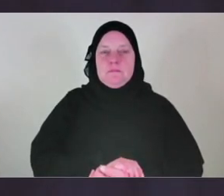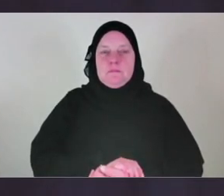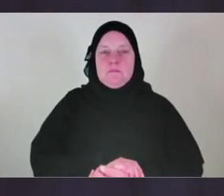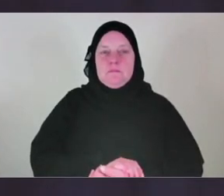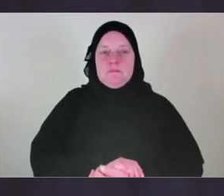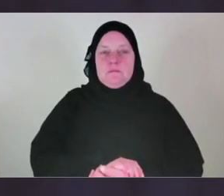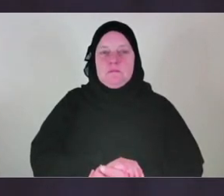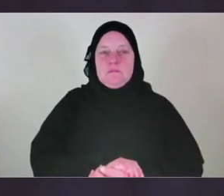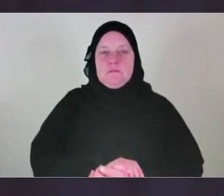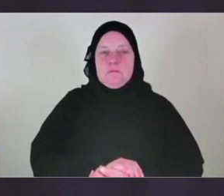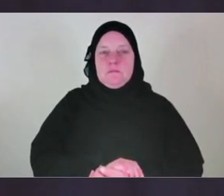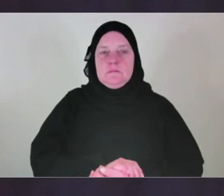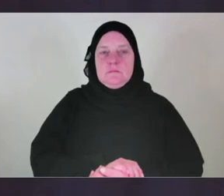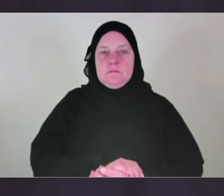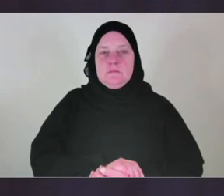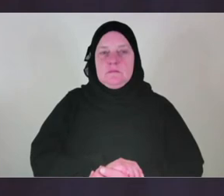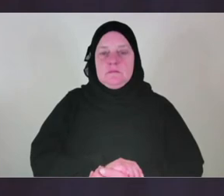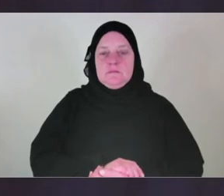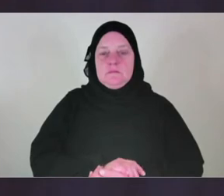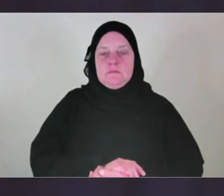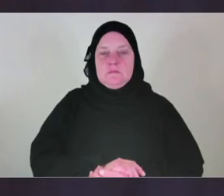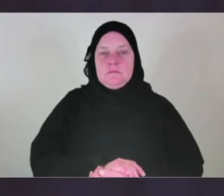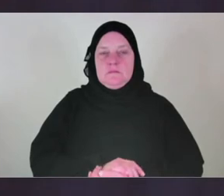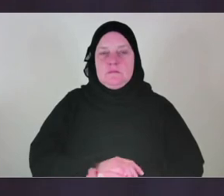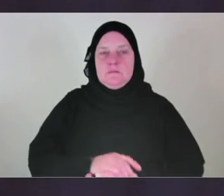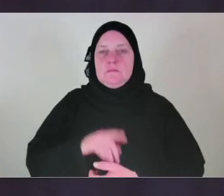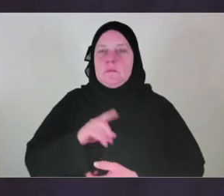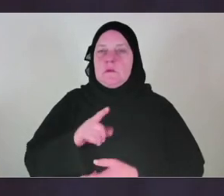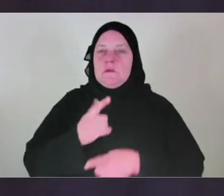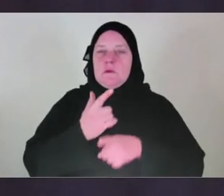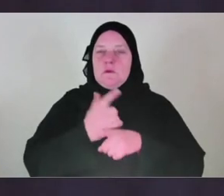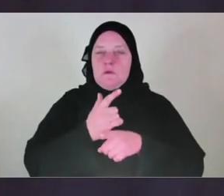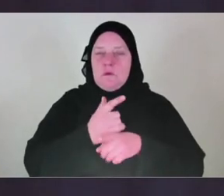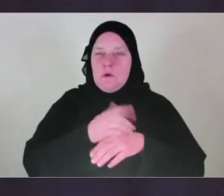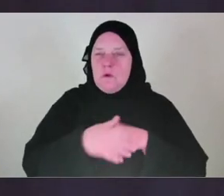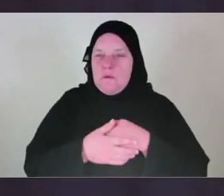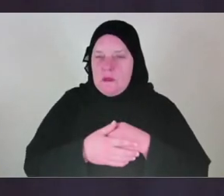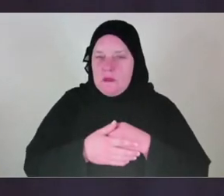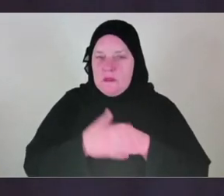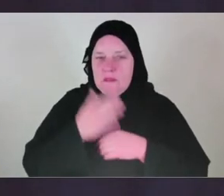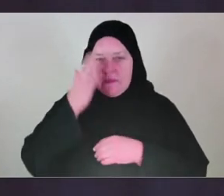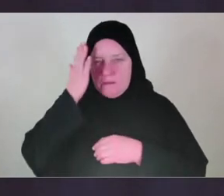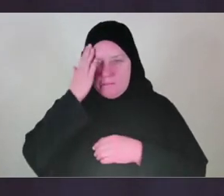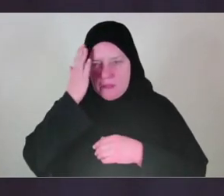on the mother of the Imam al-Jawad, that he says he is like